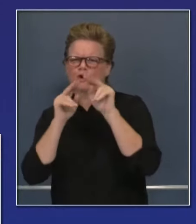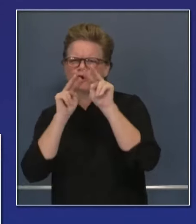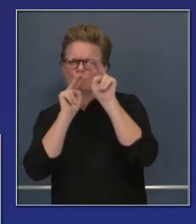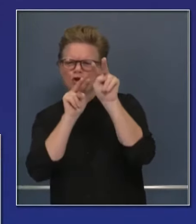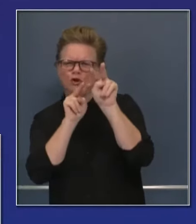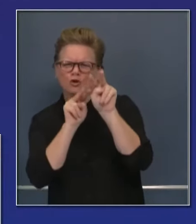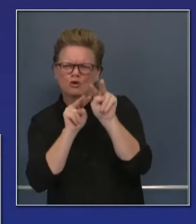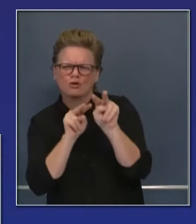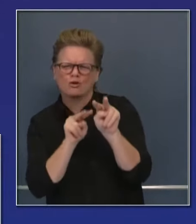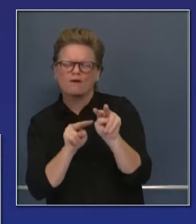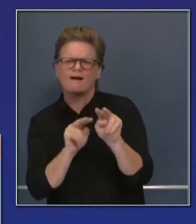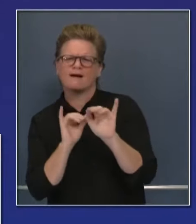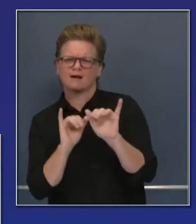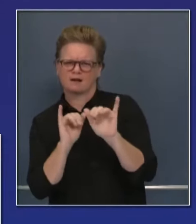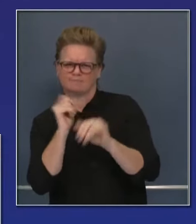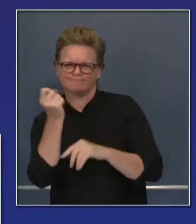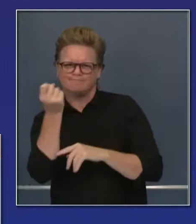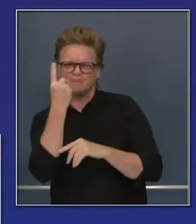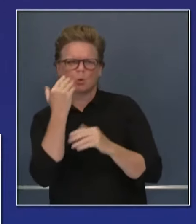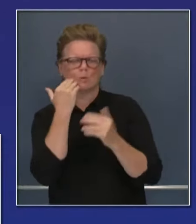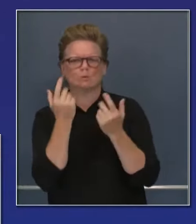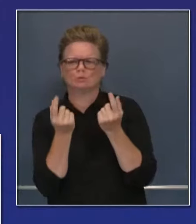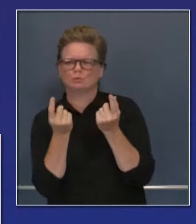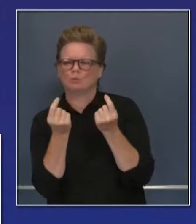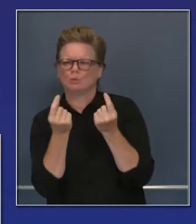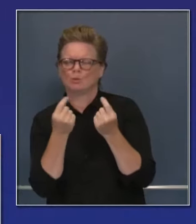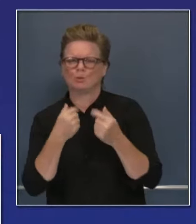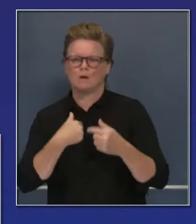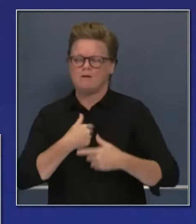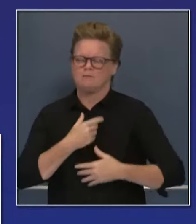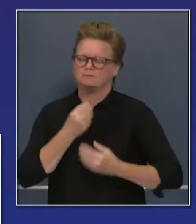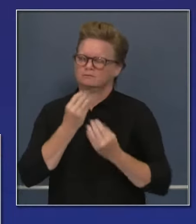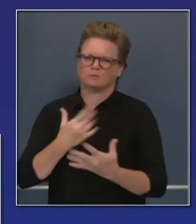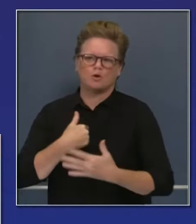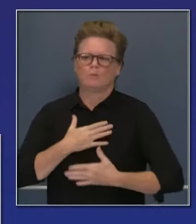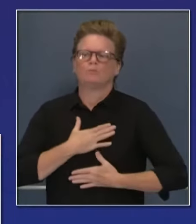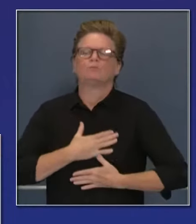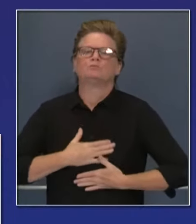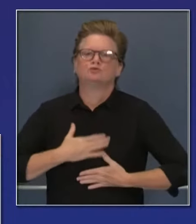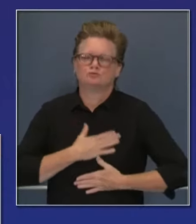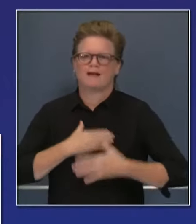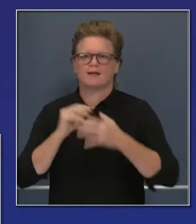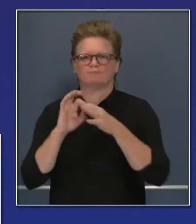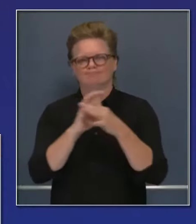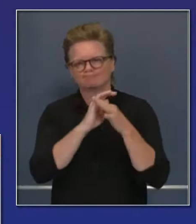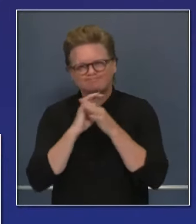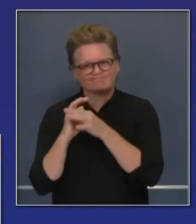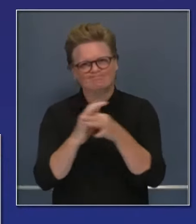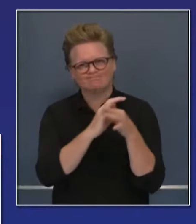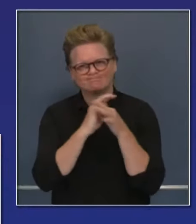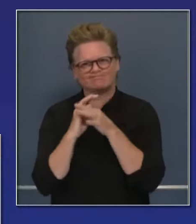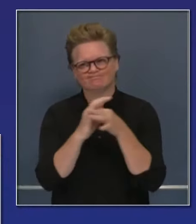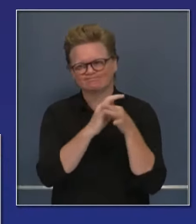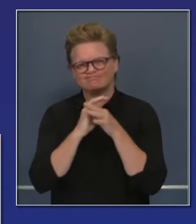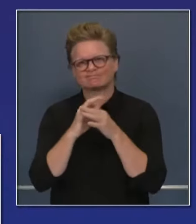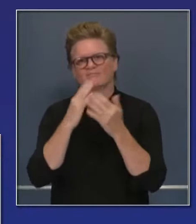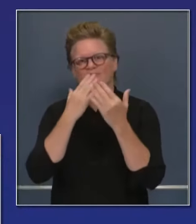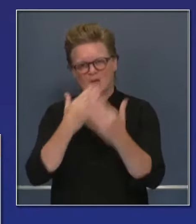continued unprecedented level of partnership and gratitude to all of them. Again, this concept of slow